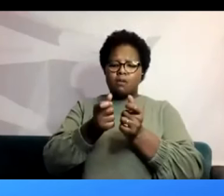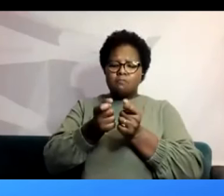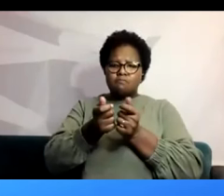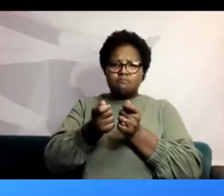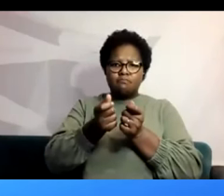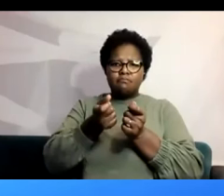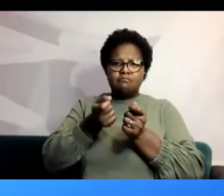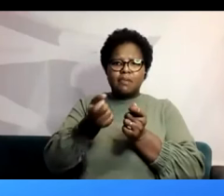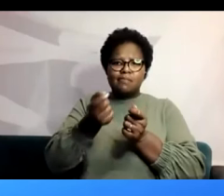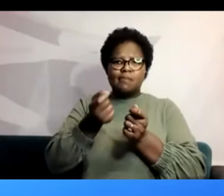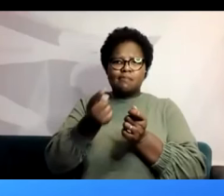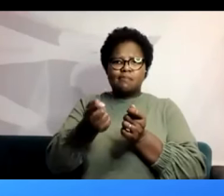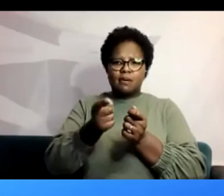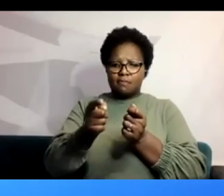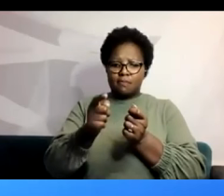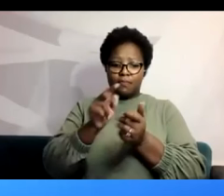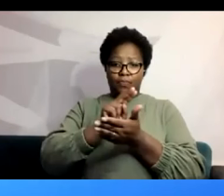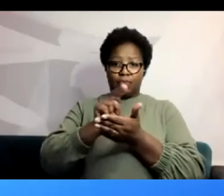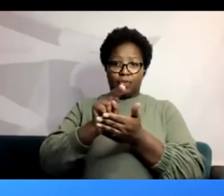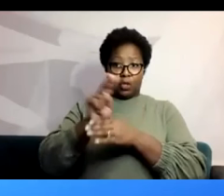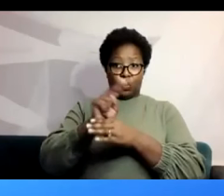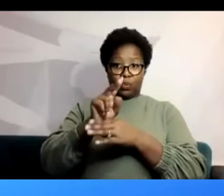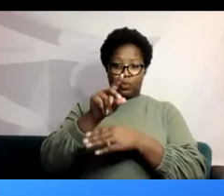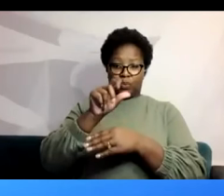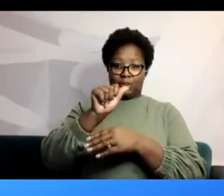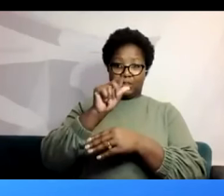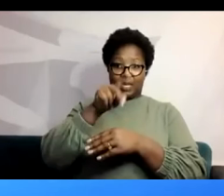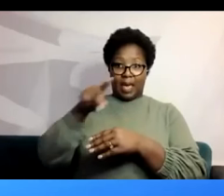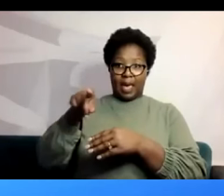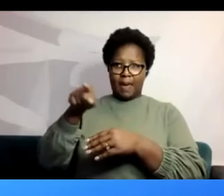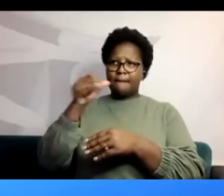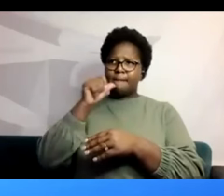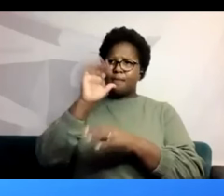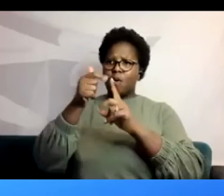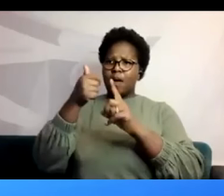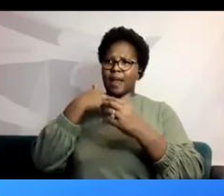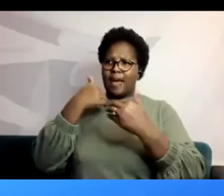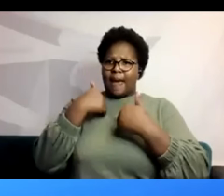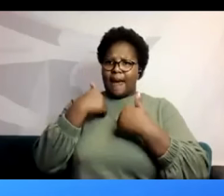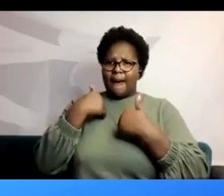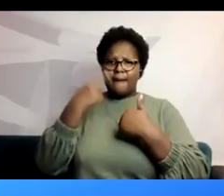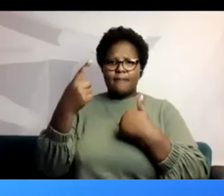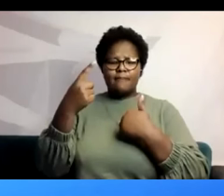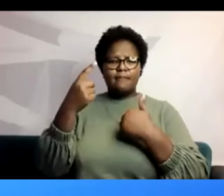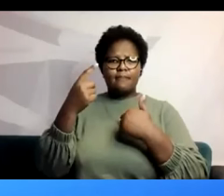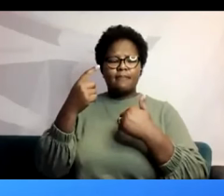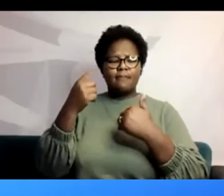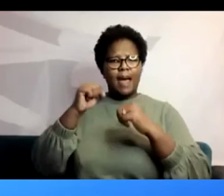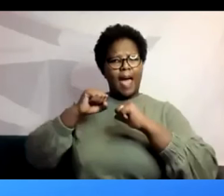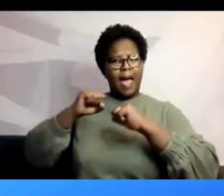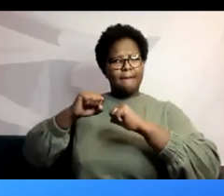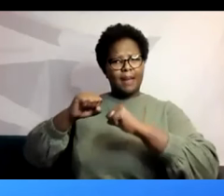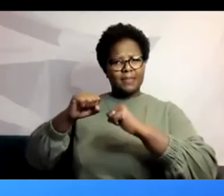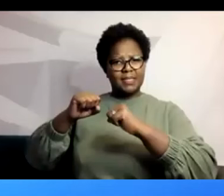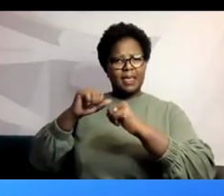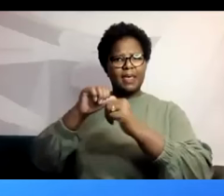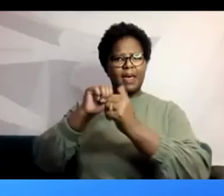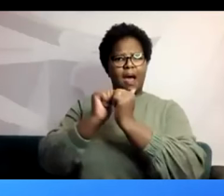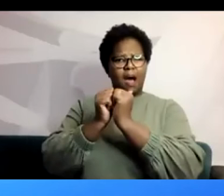an app that was helping her track her seizures, and how to find videos on YouTube, along with other important